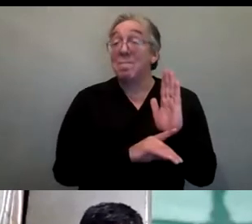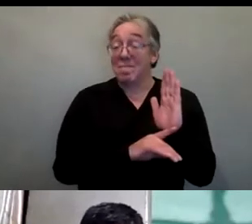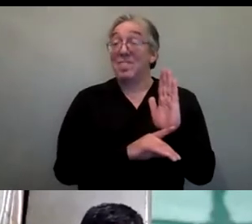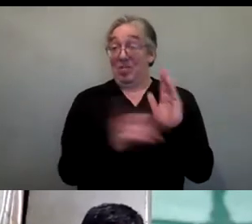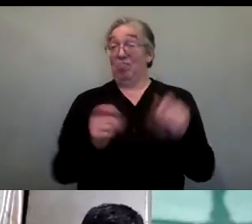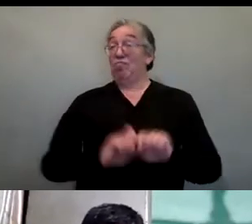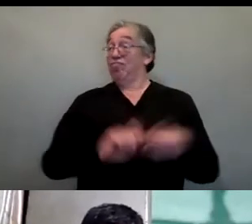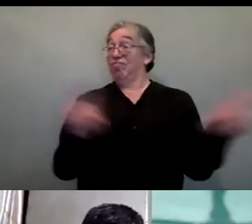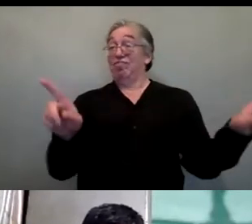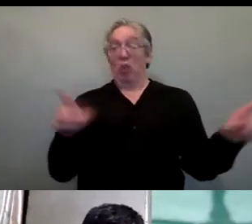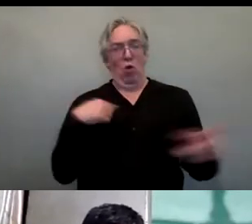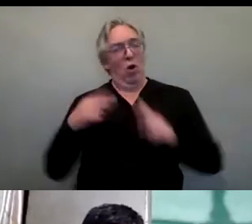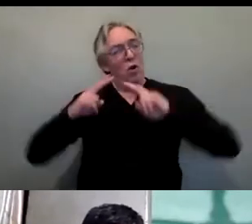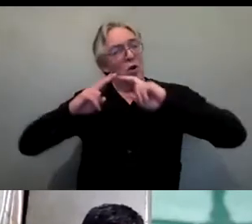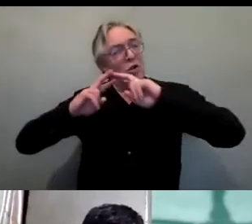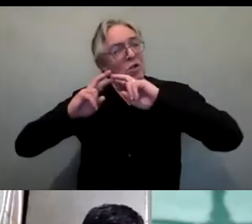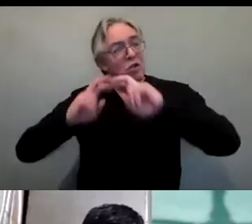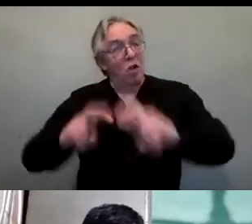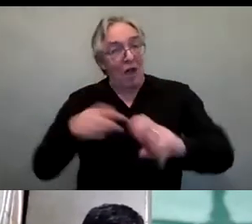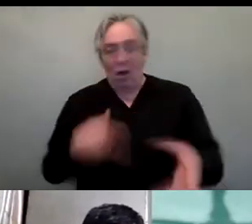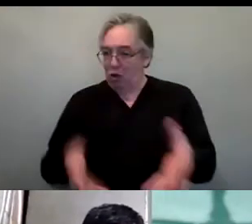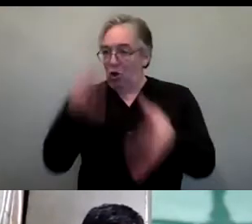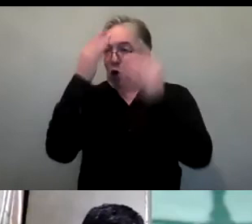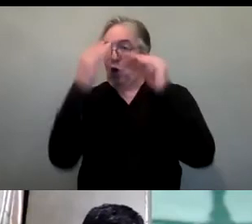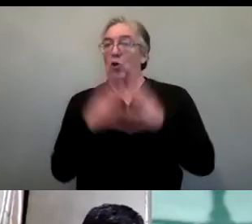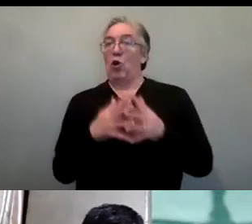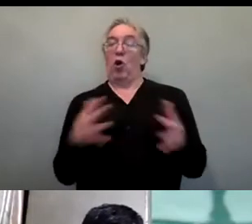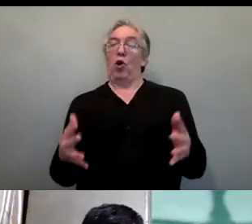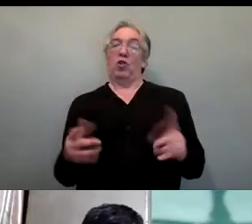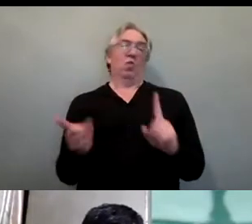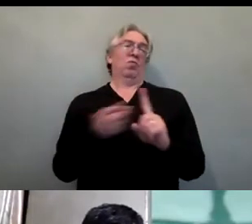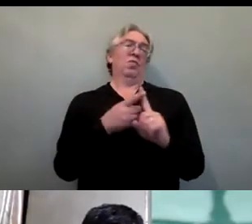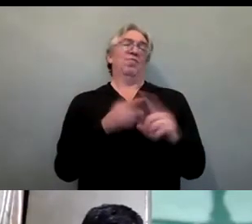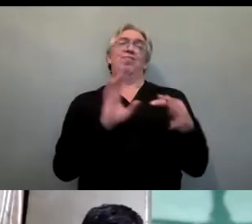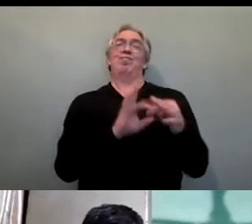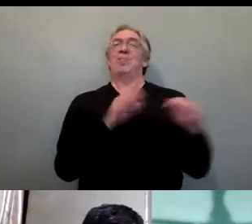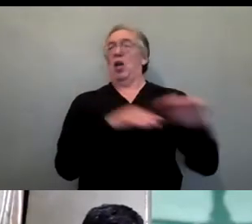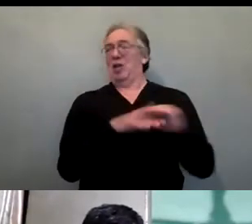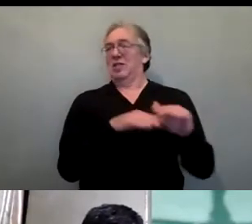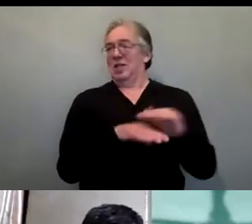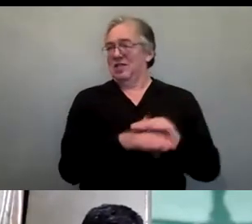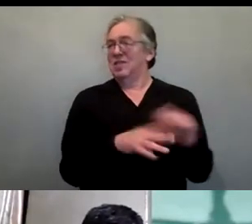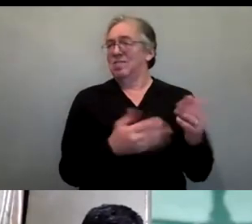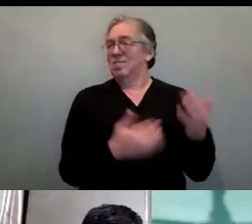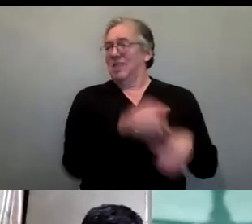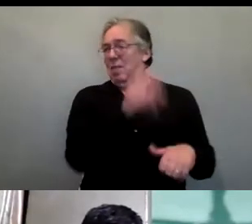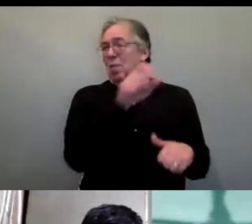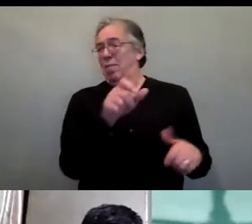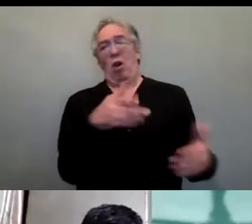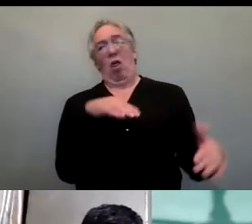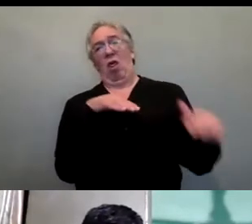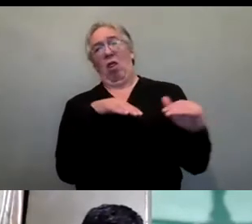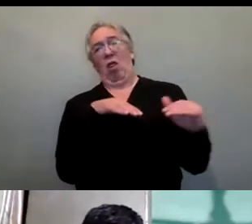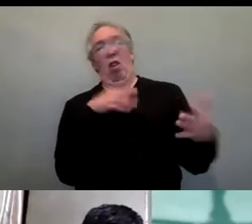the key pieces has been around accessibility issues and persons with disabilities not being able